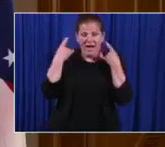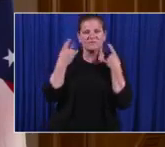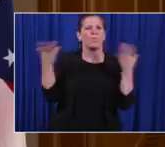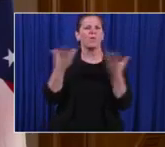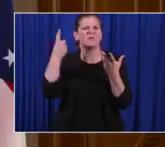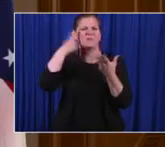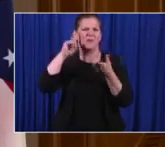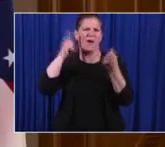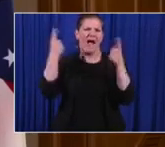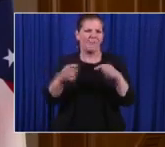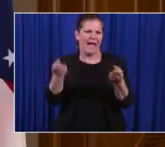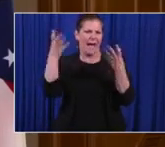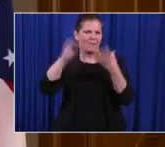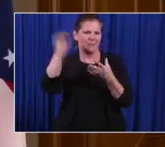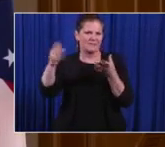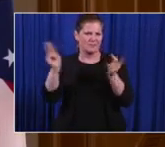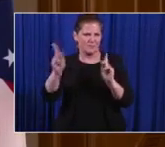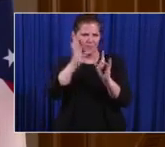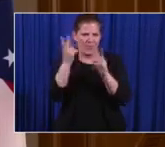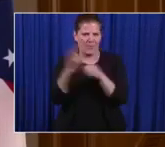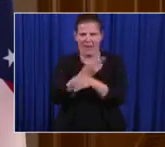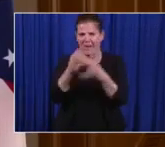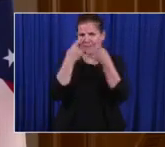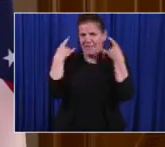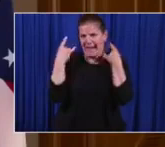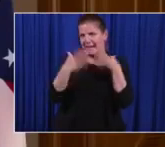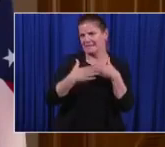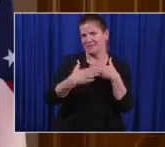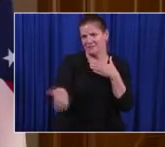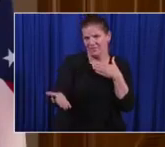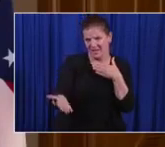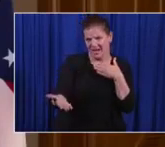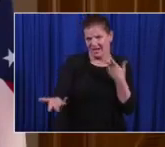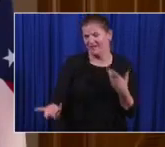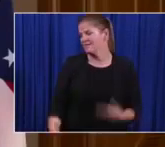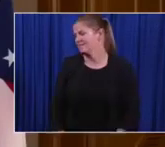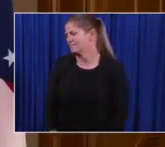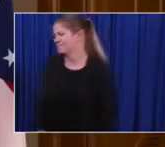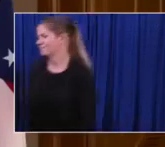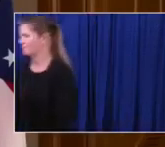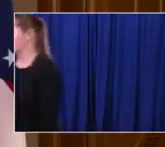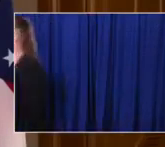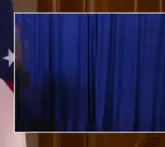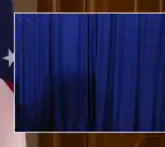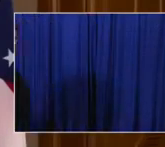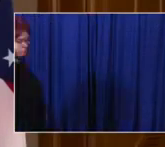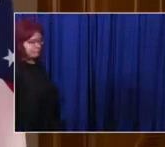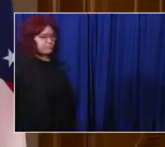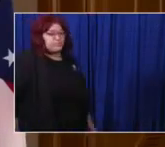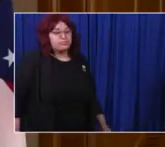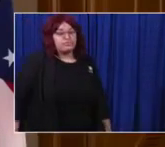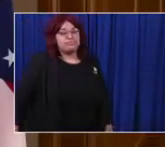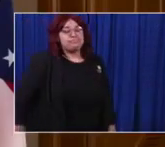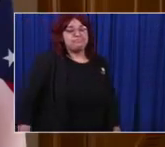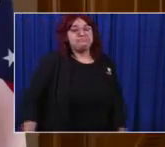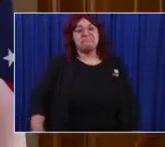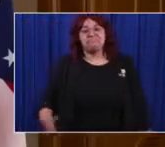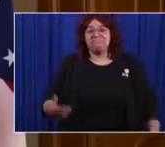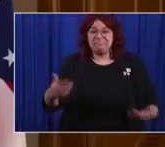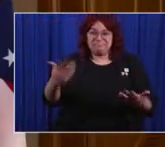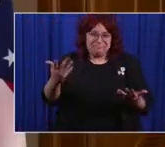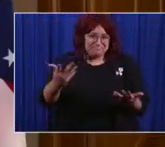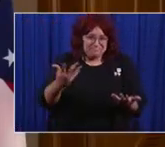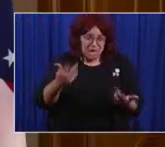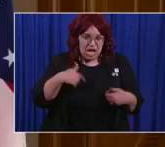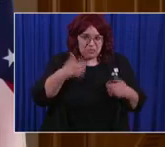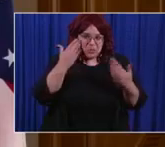order? I don't know. I don't think anybody knows. It does come back to the individual. And,